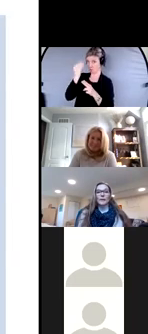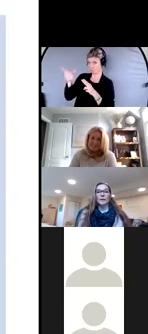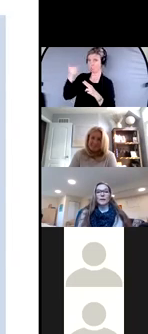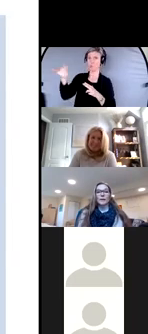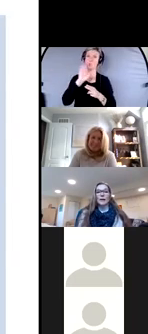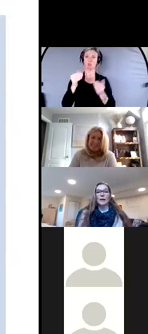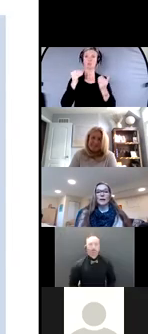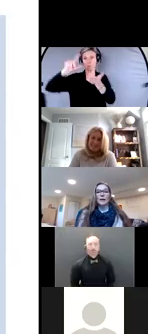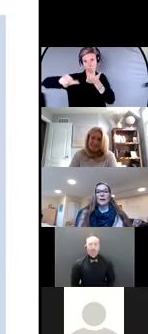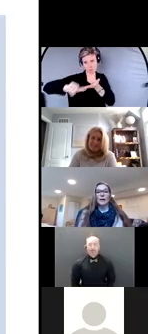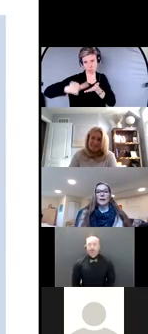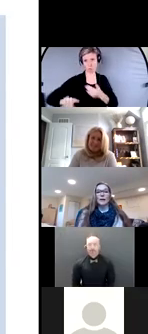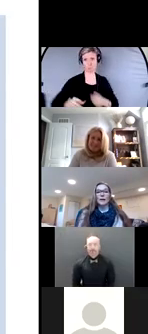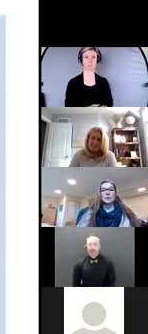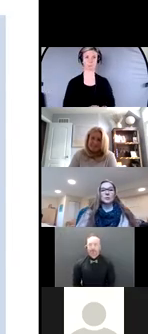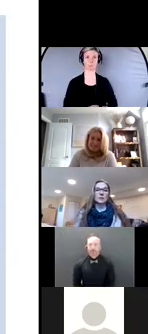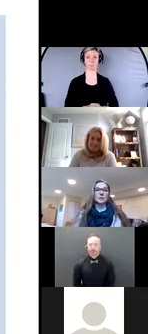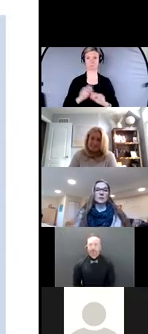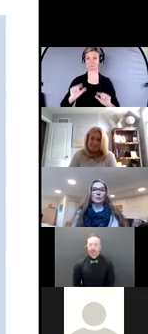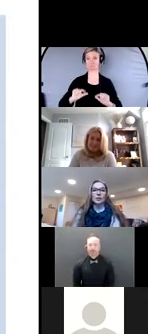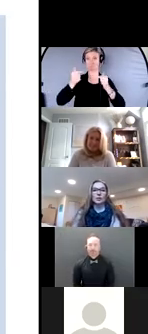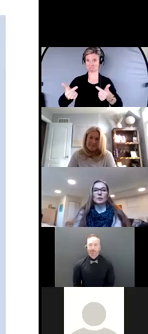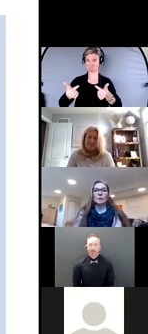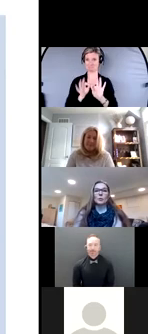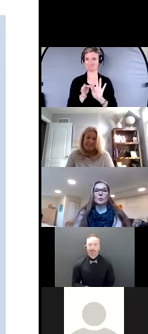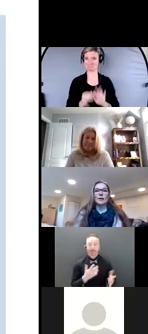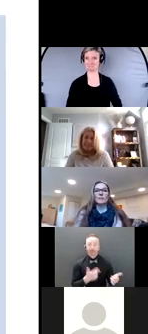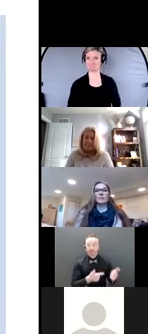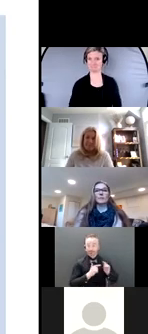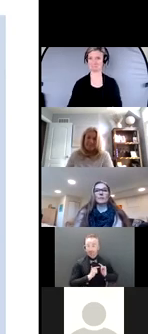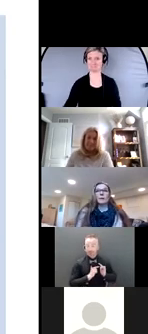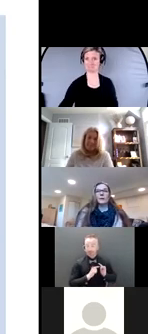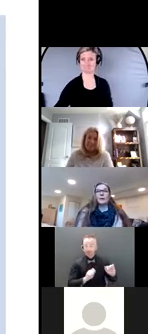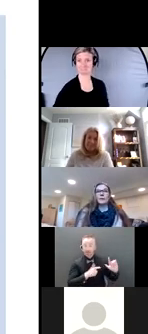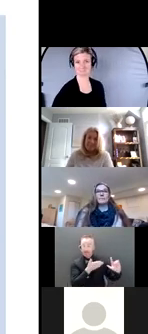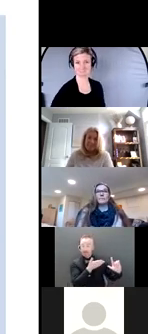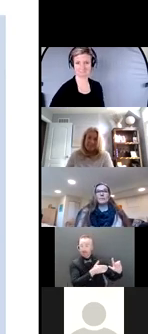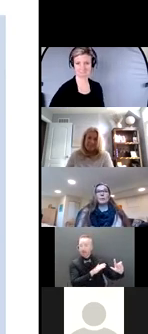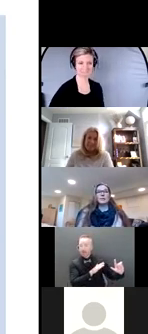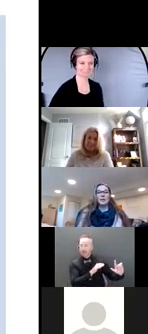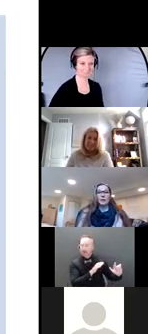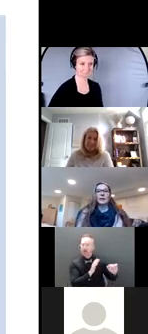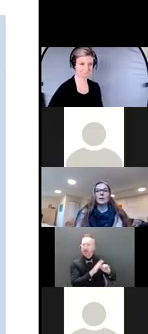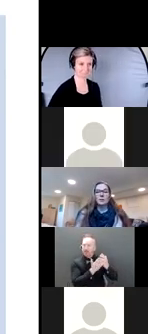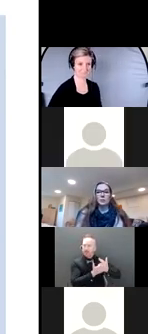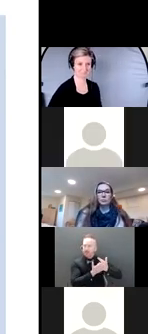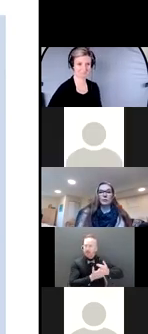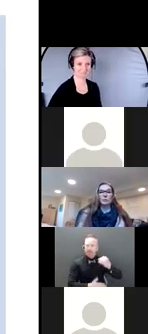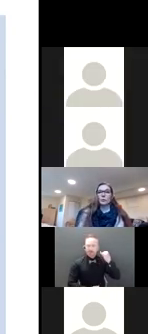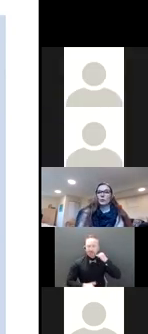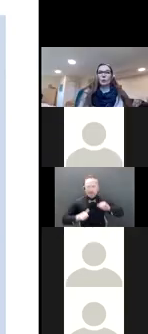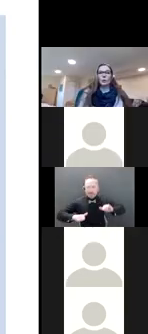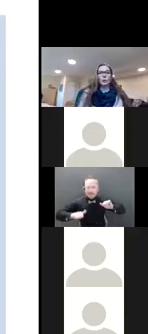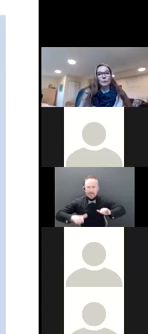This is a great resource. If you're not sure if you have been, if someone has taken your identity or someone's, you know, you